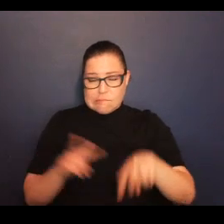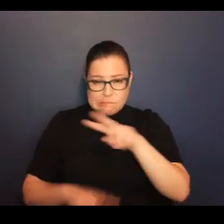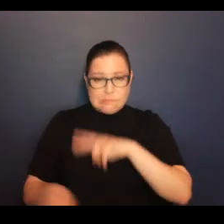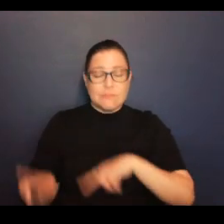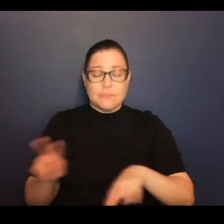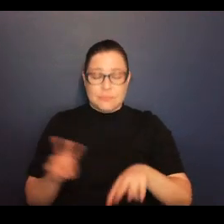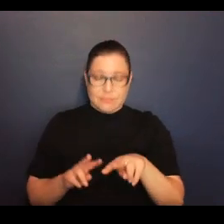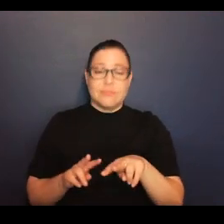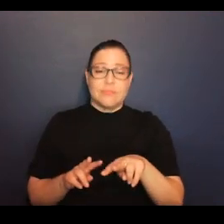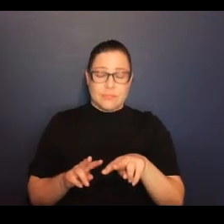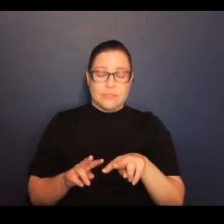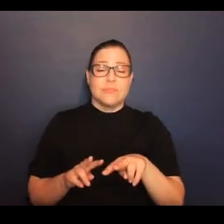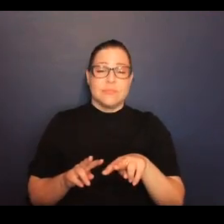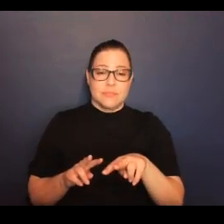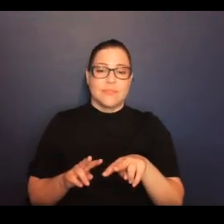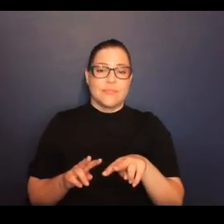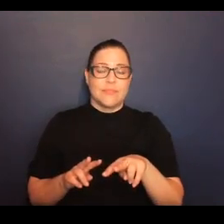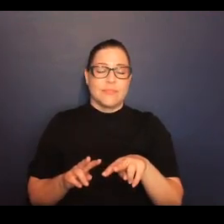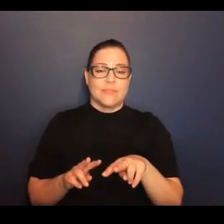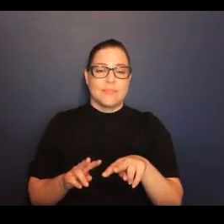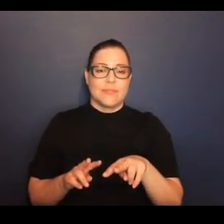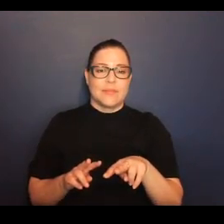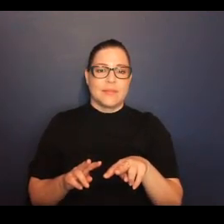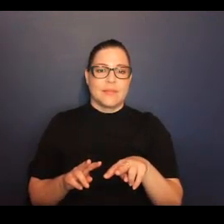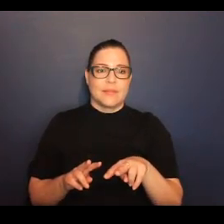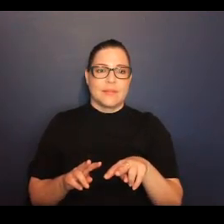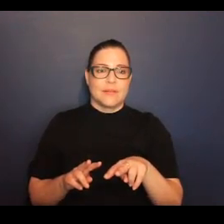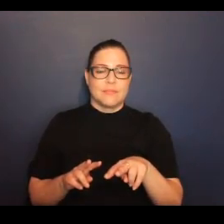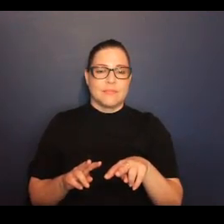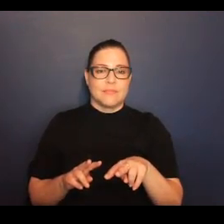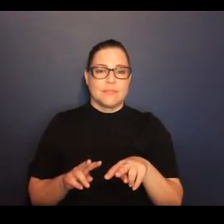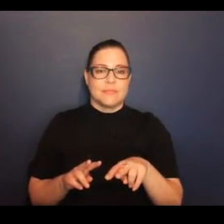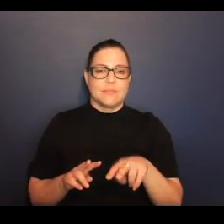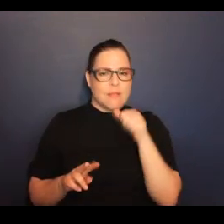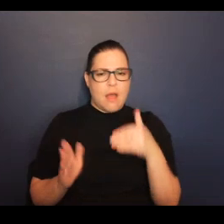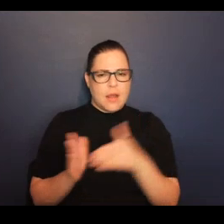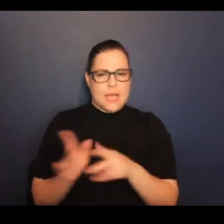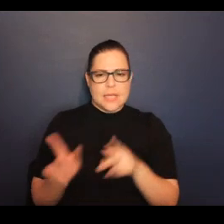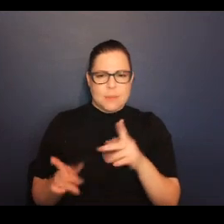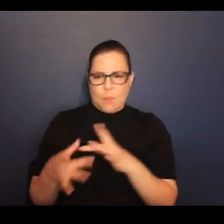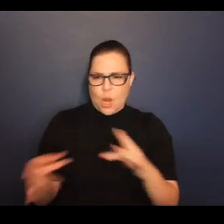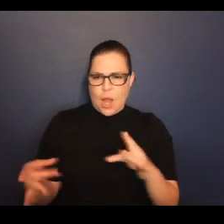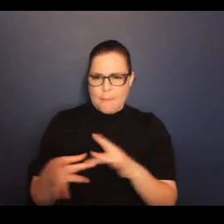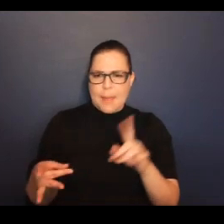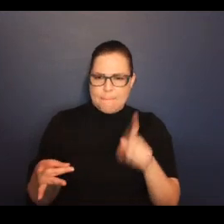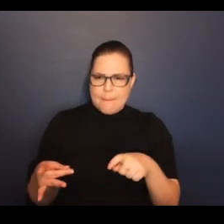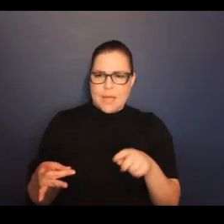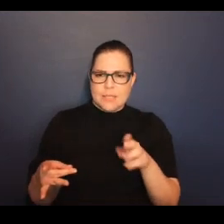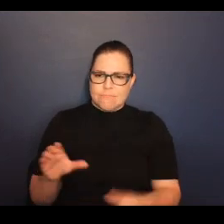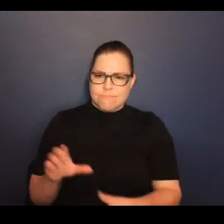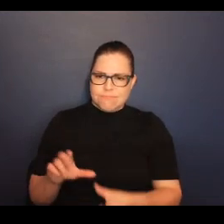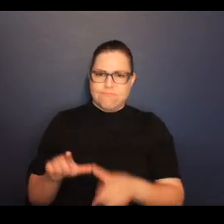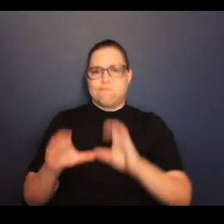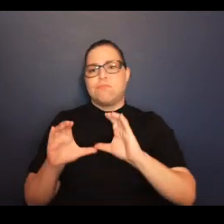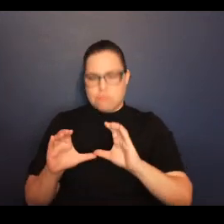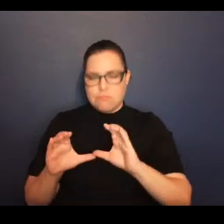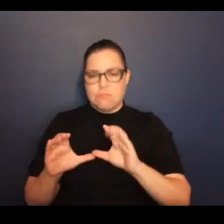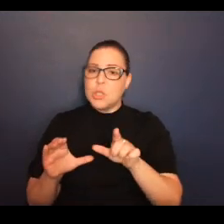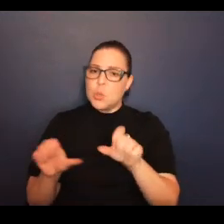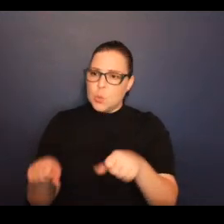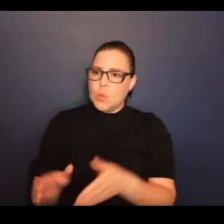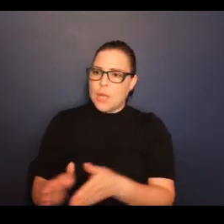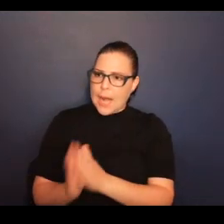inspection, and not contrary to what people say, that they need to be recertified, because you can ask